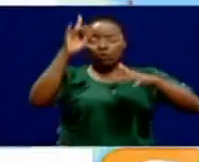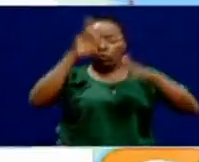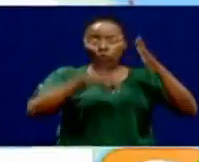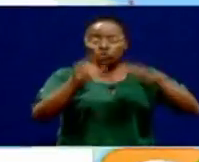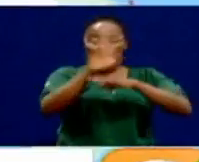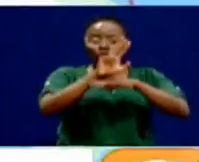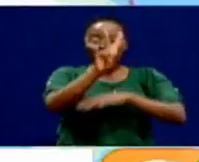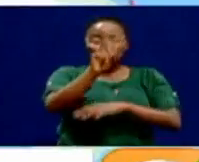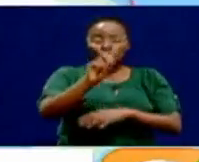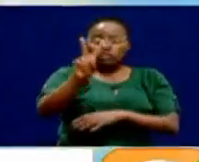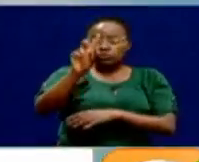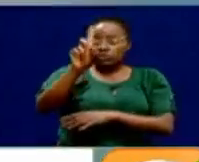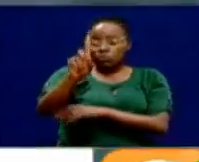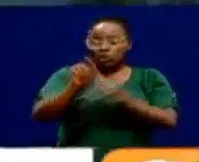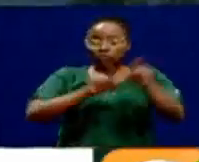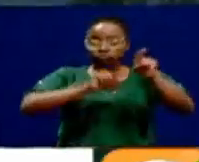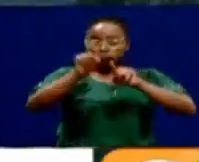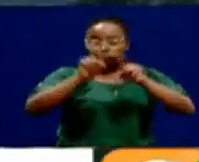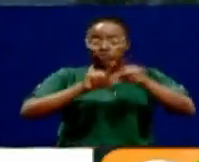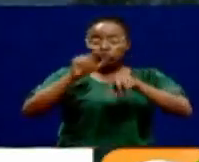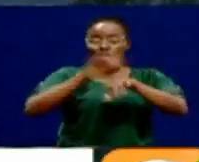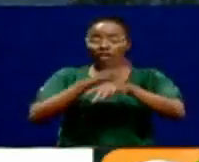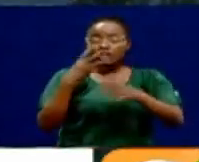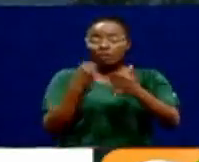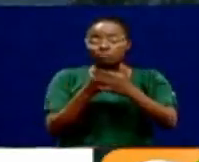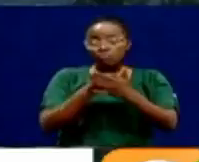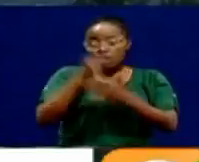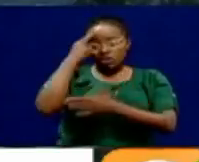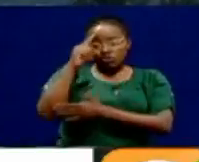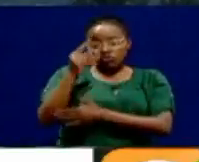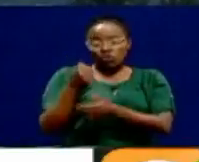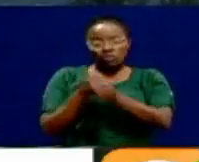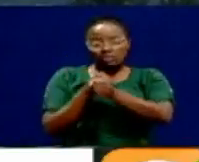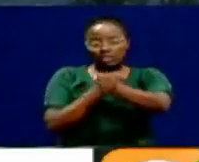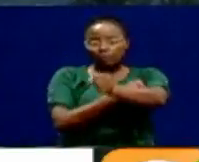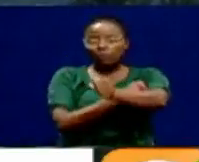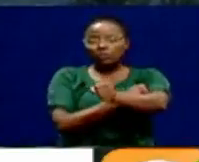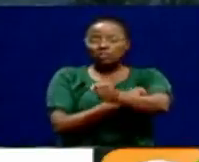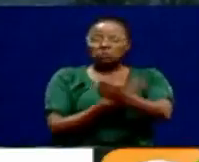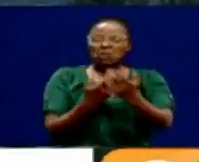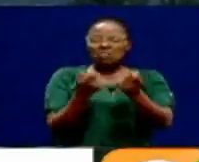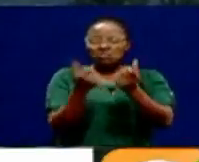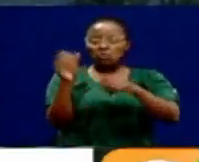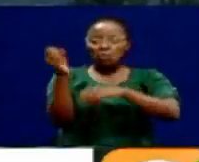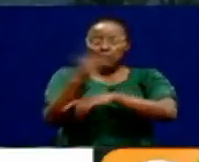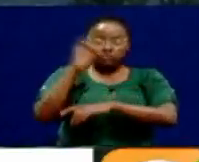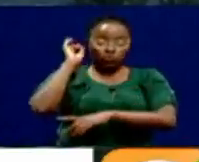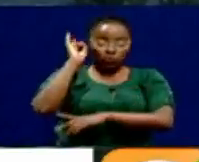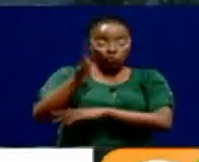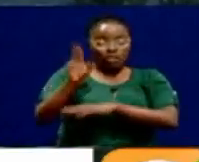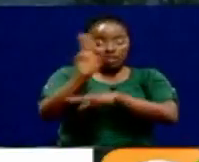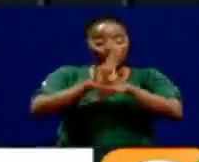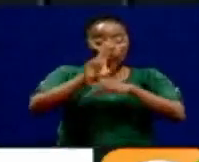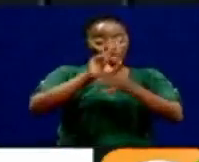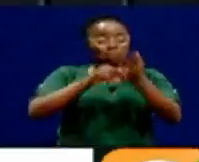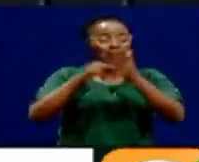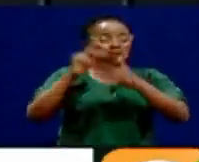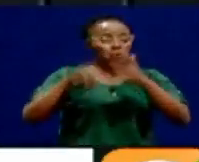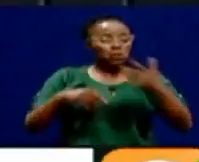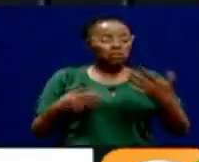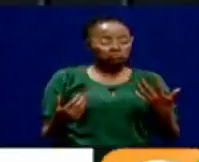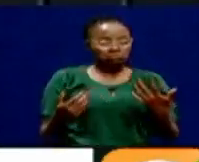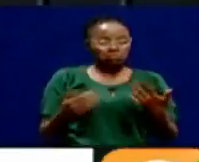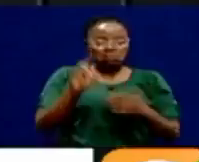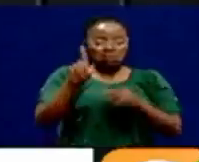his 2021 groundbreaking trip to raise money for charity. The trip will take a few months. So that will mean I